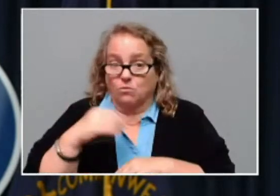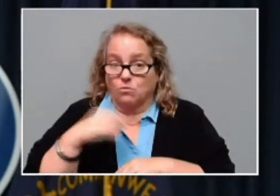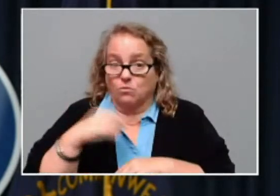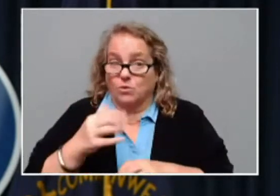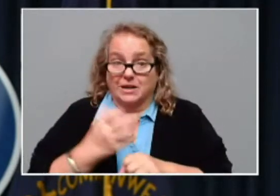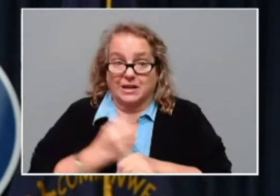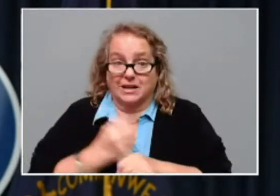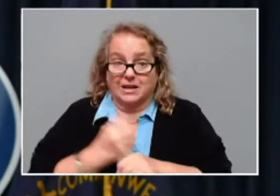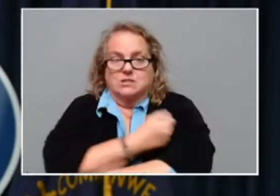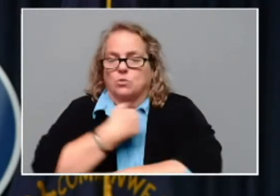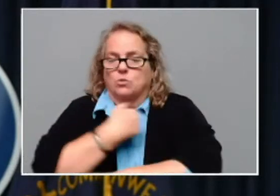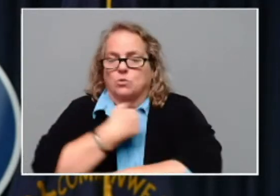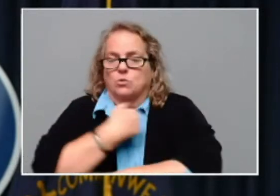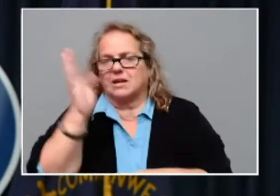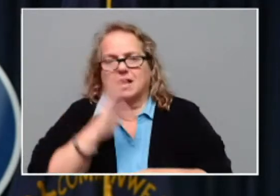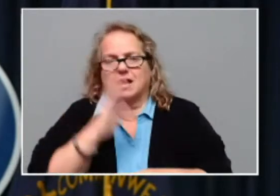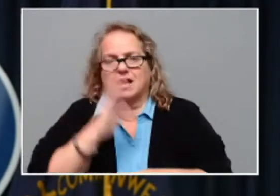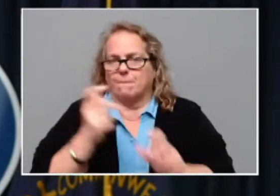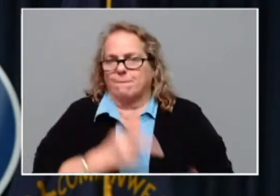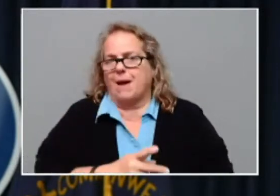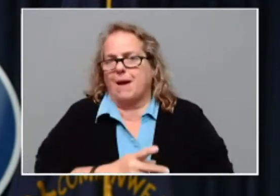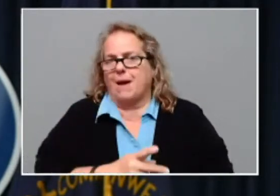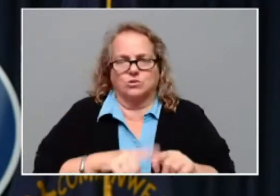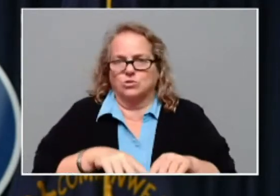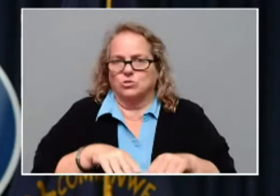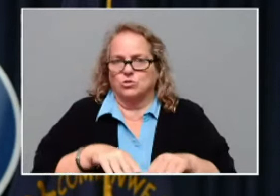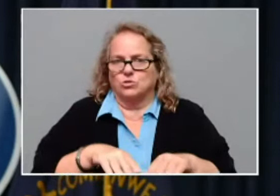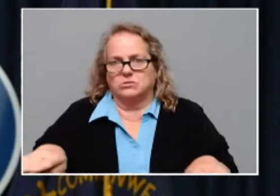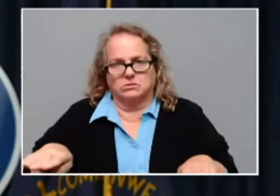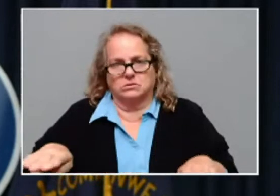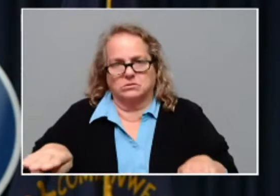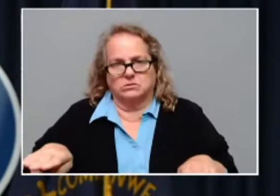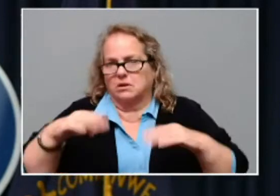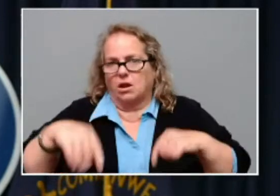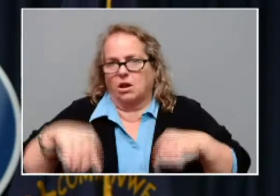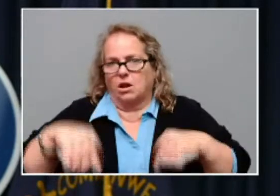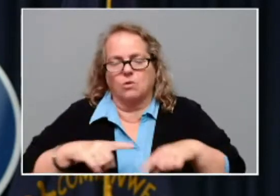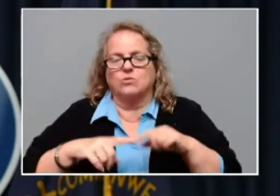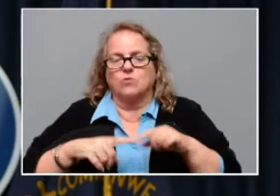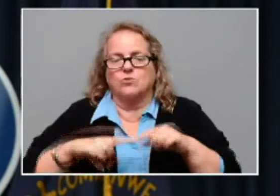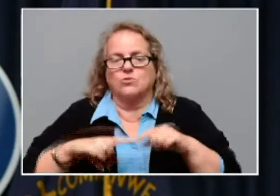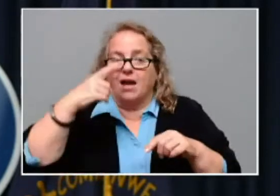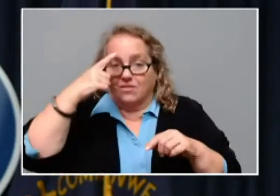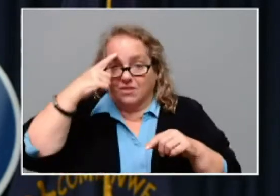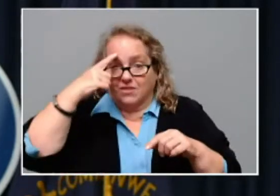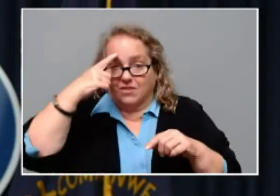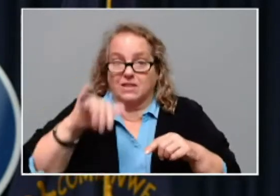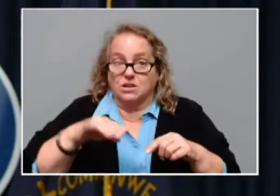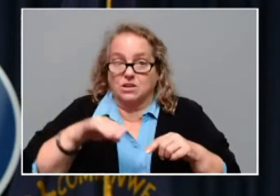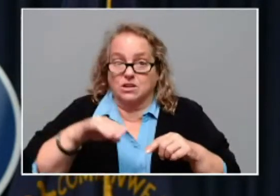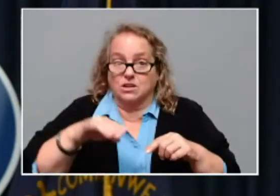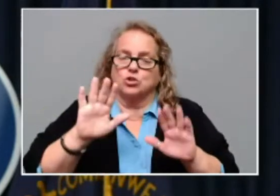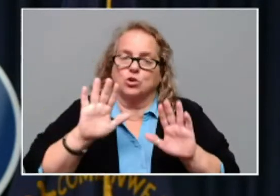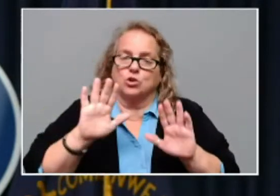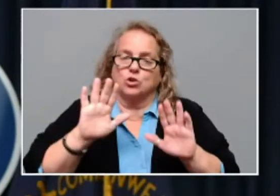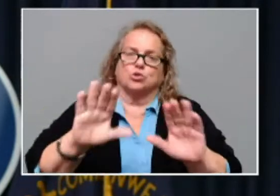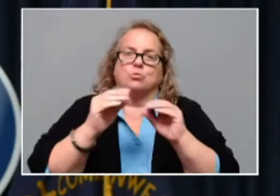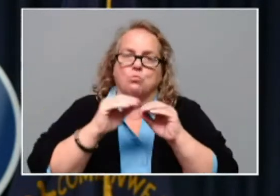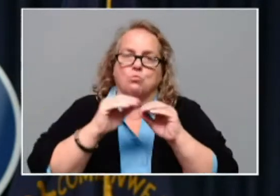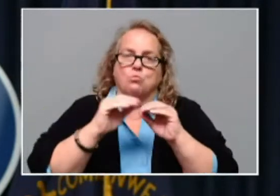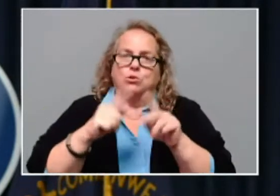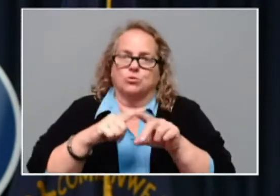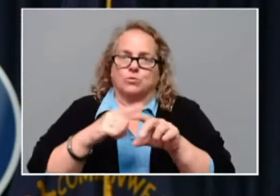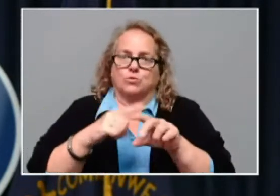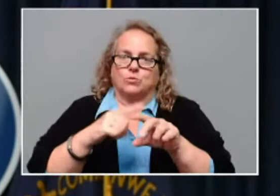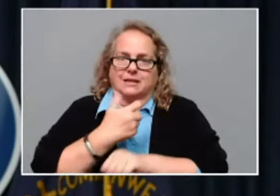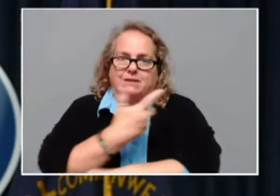there again. And I certainly do think it has pushed more people to be vaccinated. And so my hope is with that, with